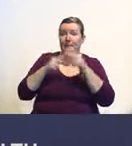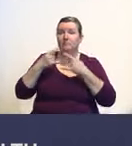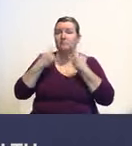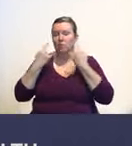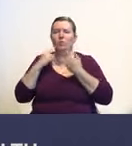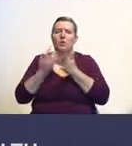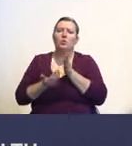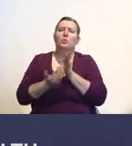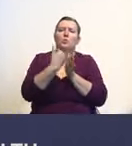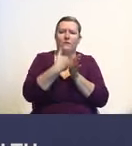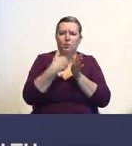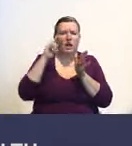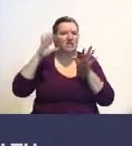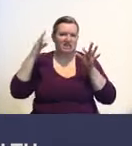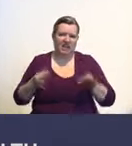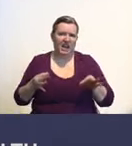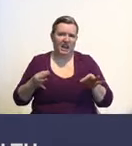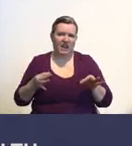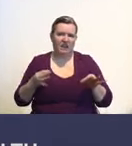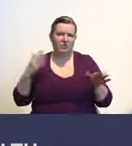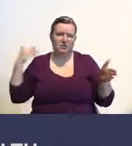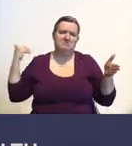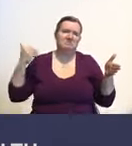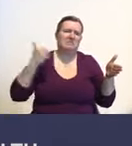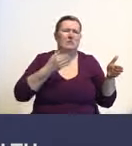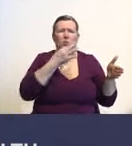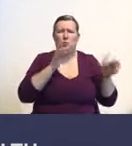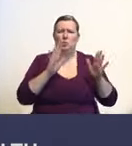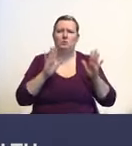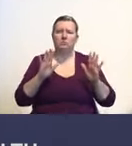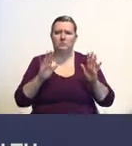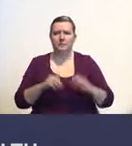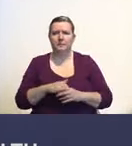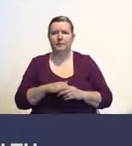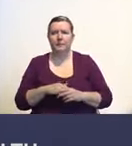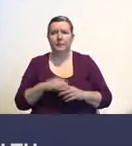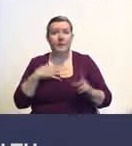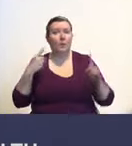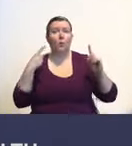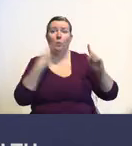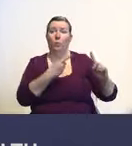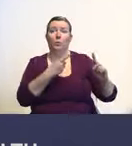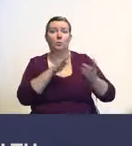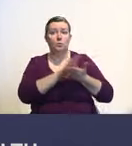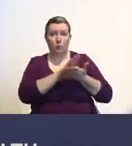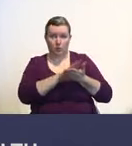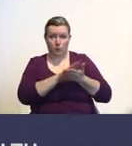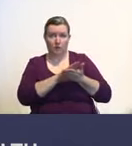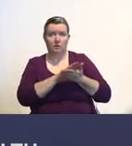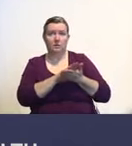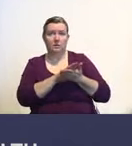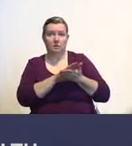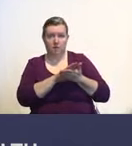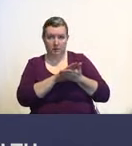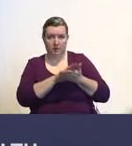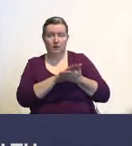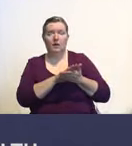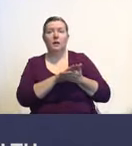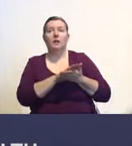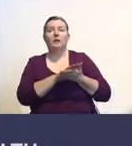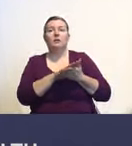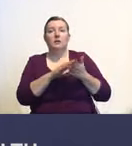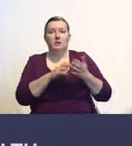relatively near future. We want to get the schools up and running.